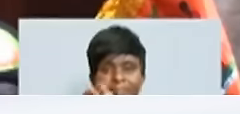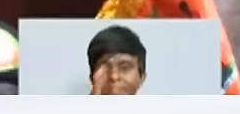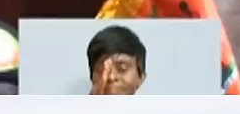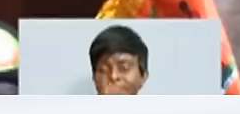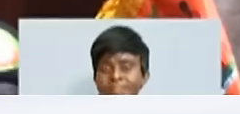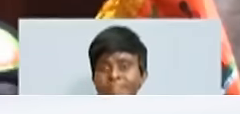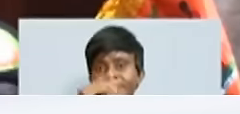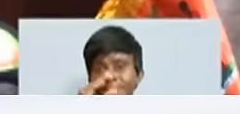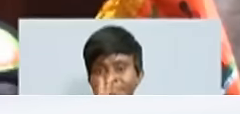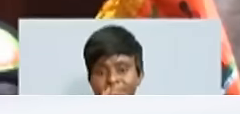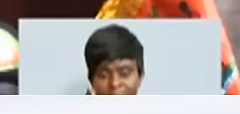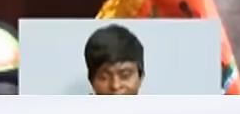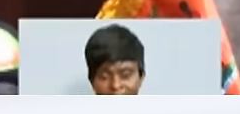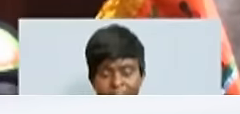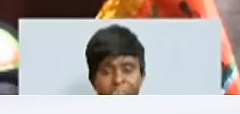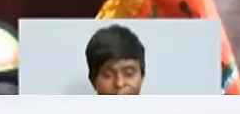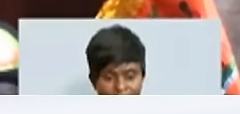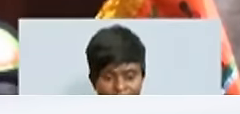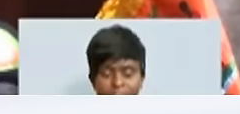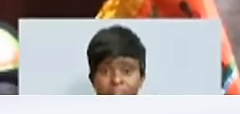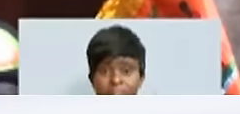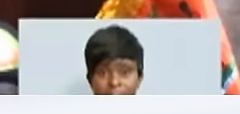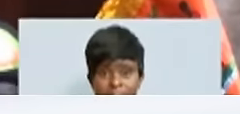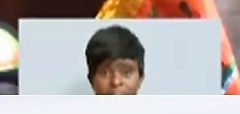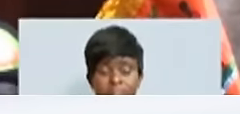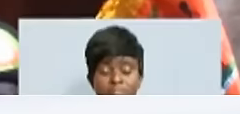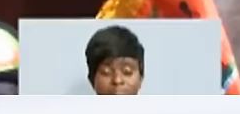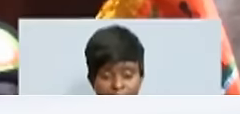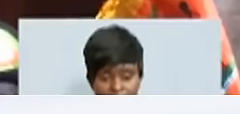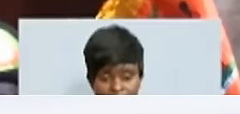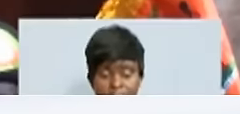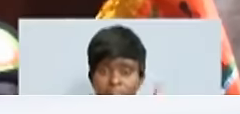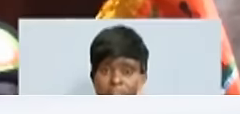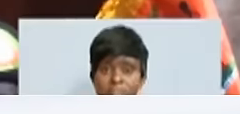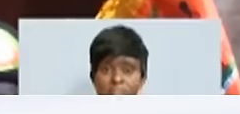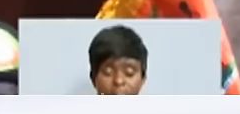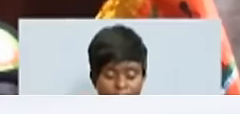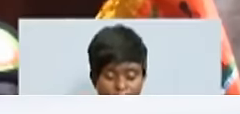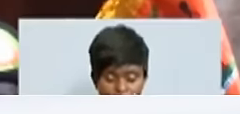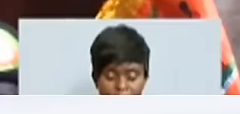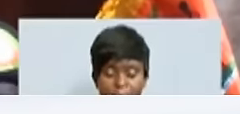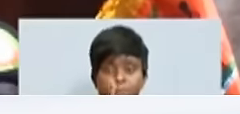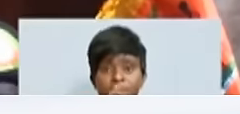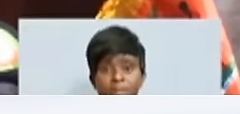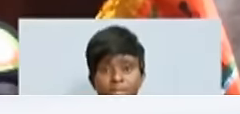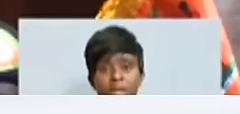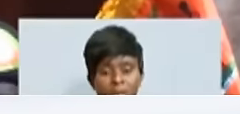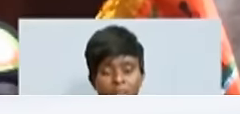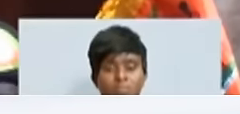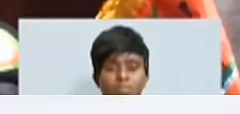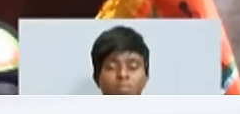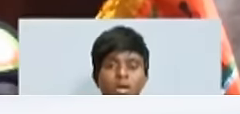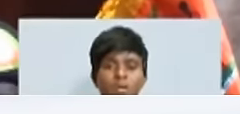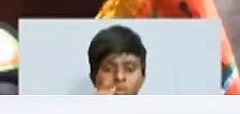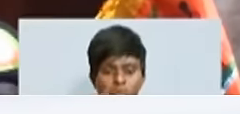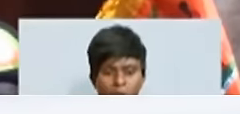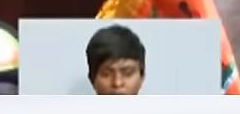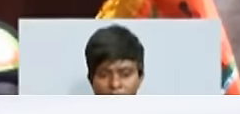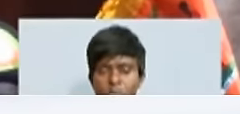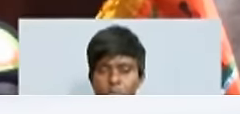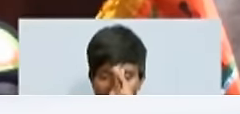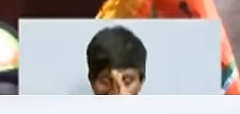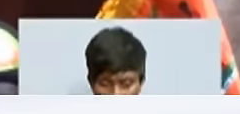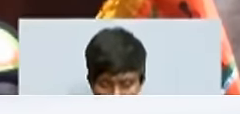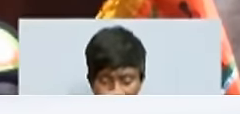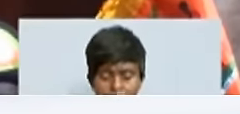Madam Speaker, as a patriotic citizen, as patriotic citizens and businesses, we are duty bound to honor all